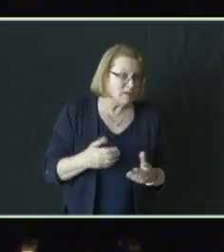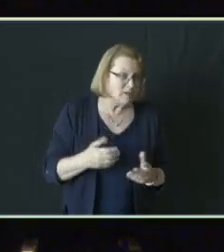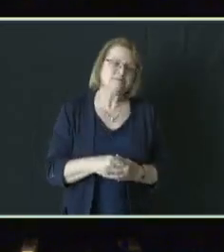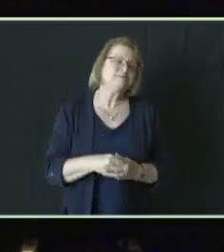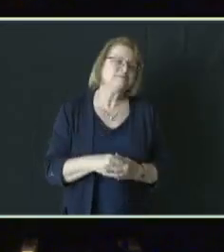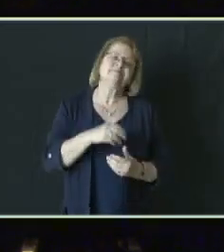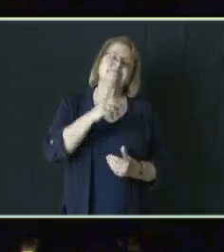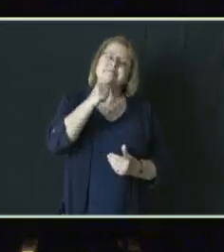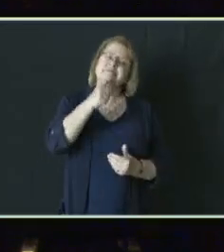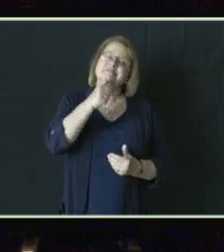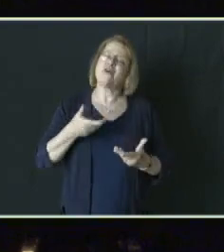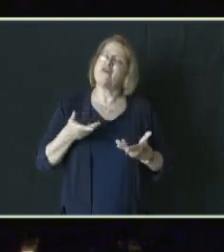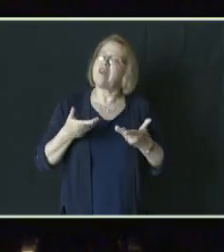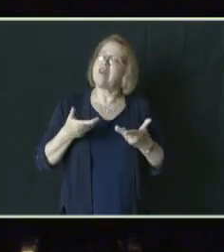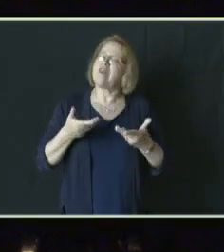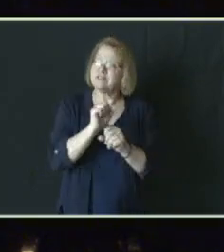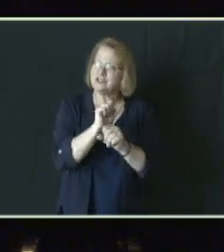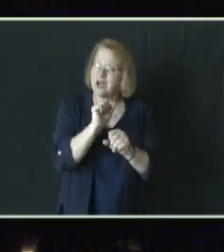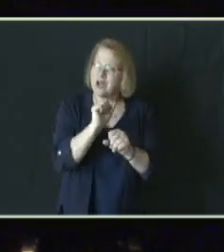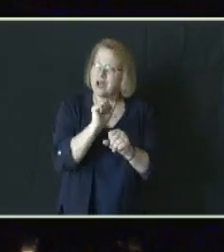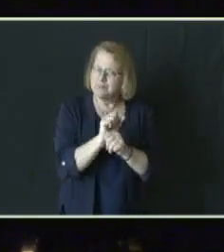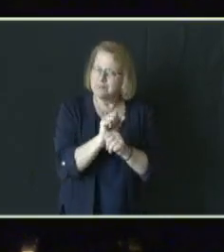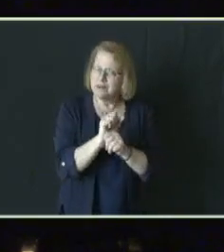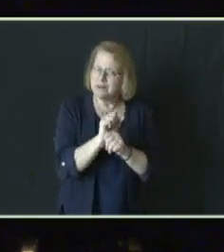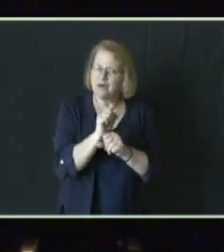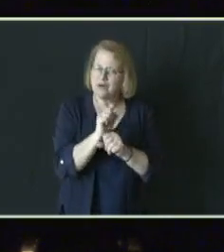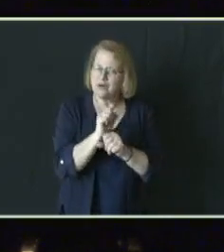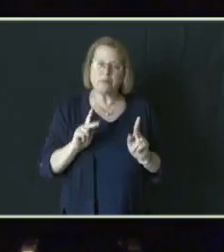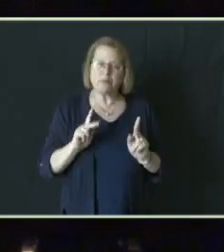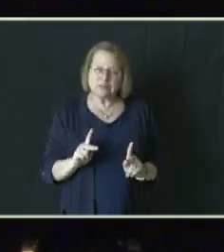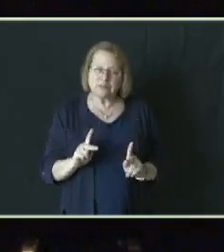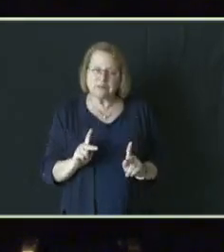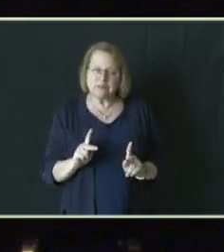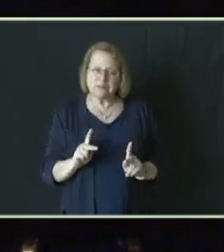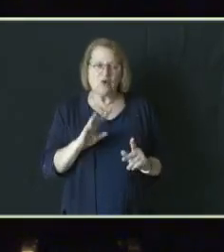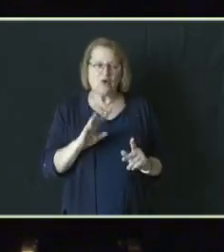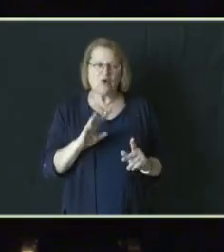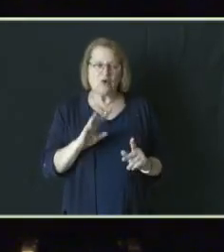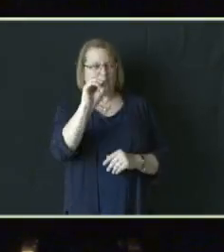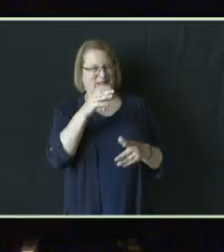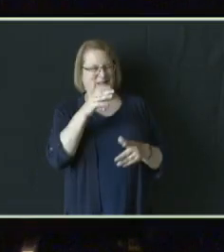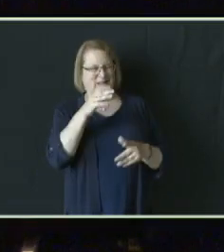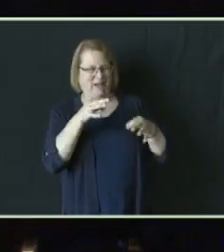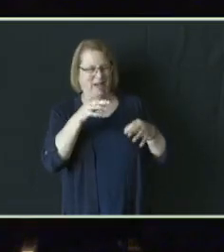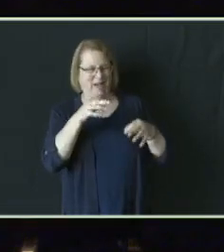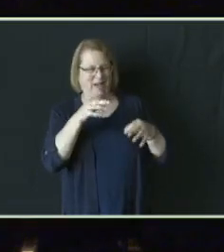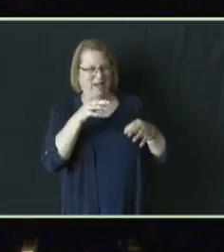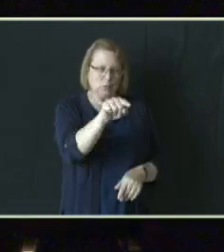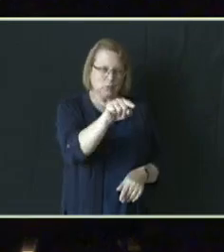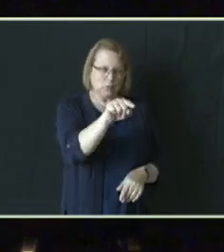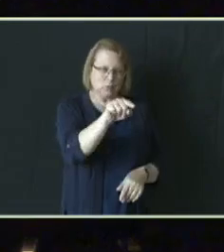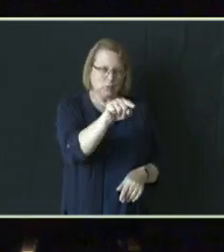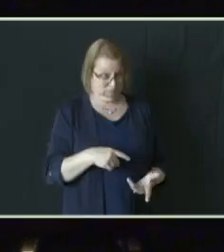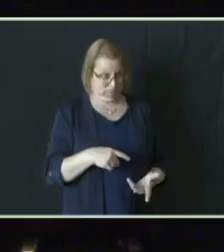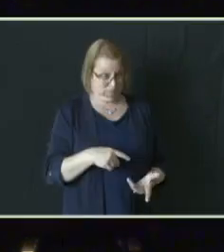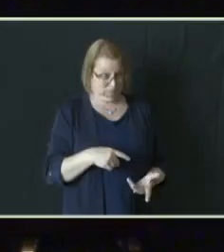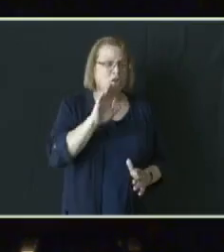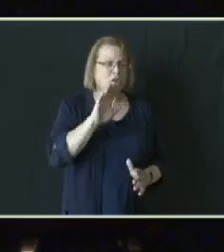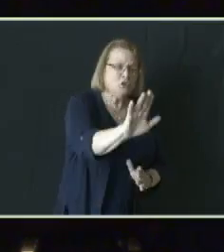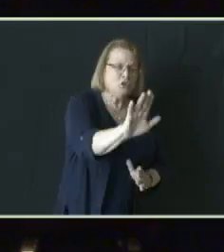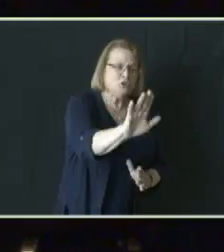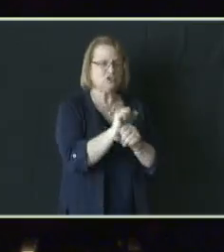job, a person, or a company define who you are. That is your job and your